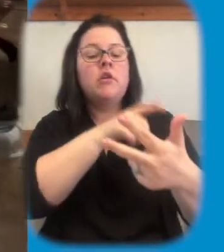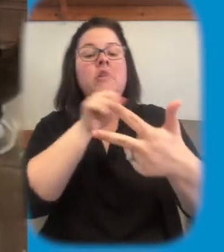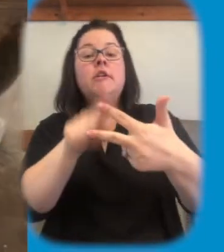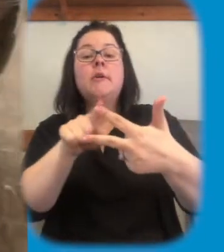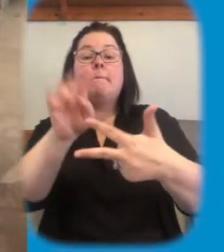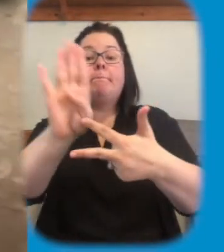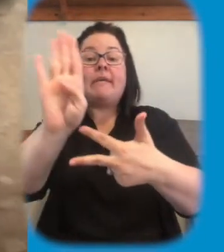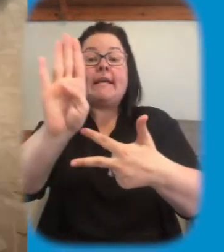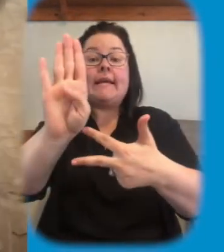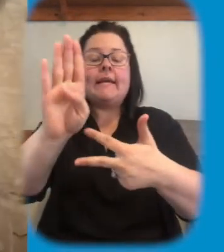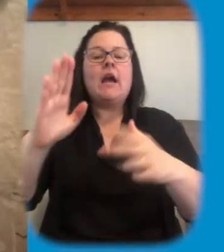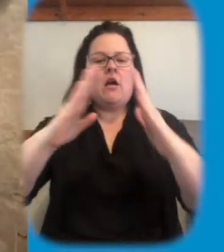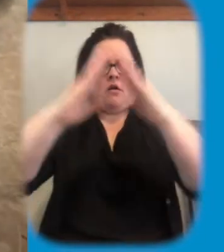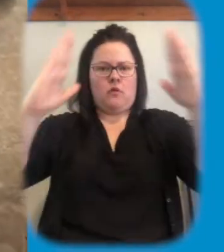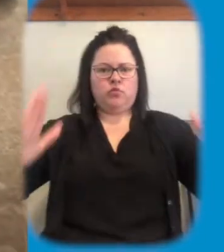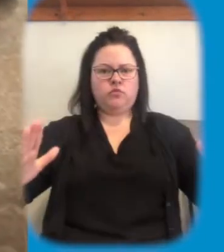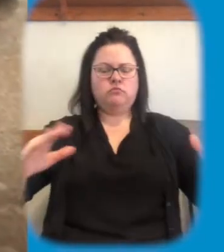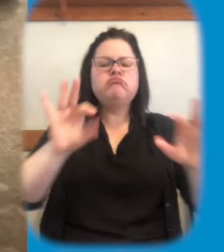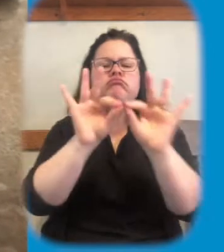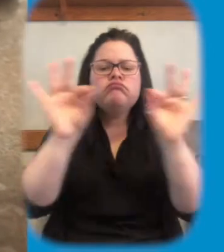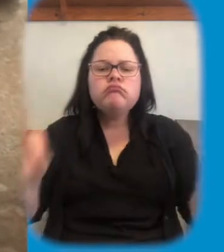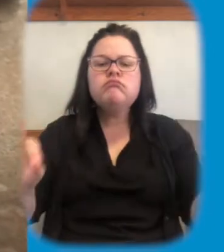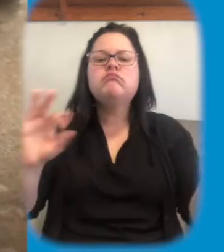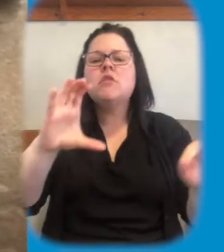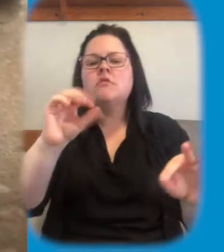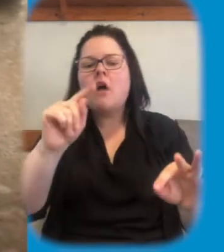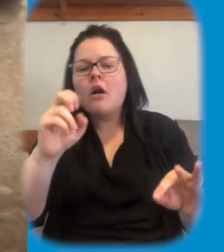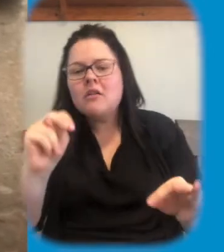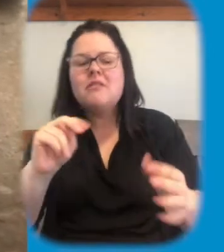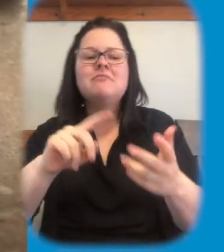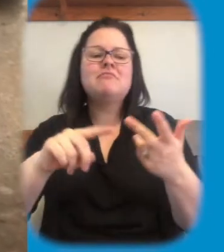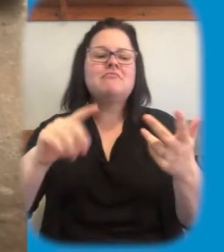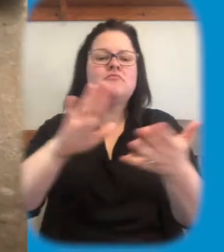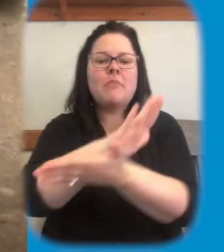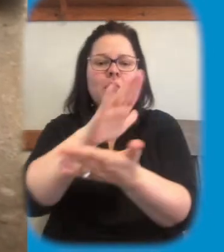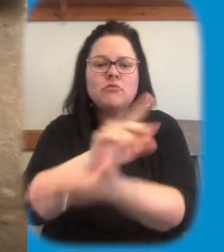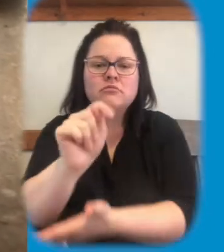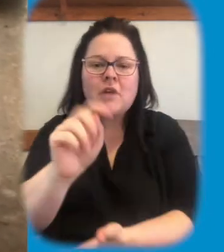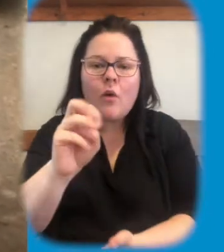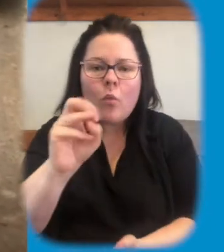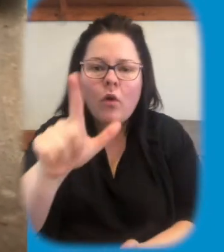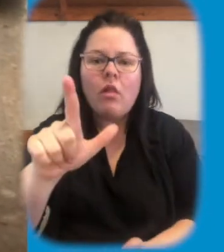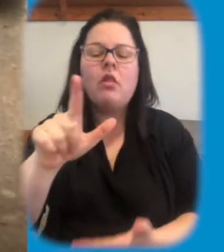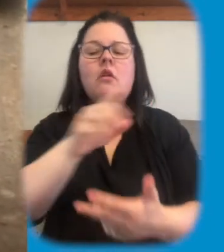materials. And filter 3, the ultimate filter made out of a mix of both.